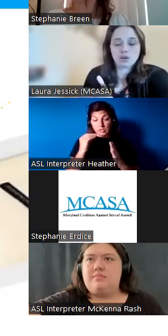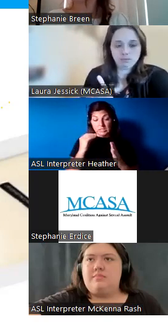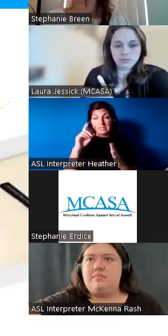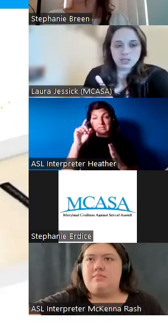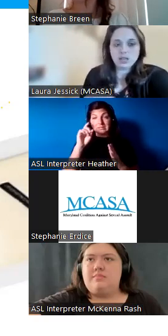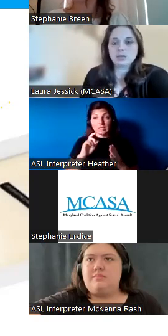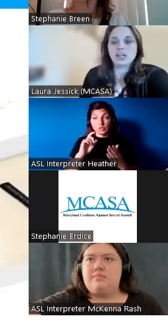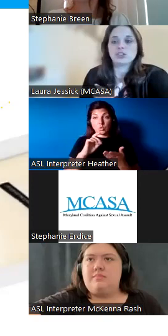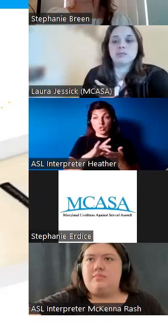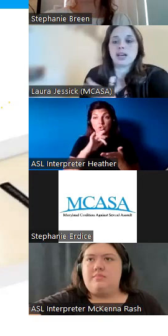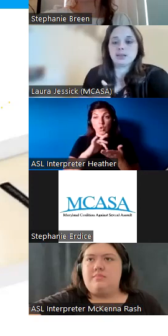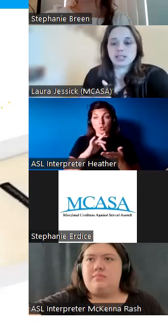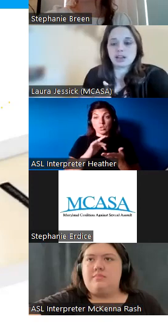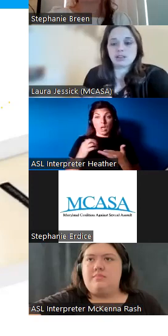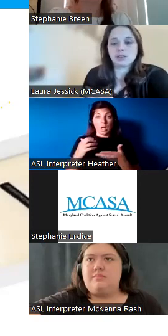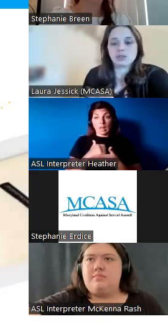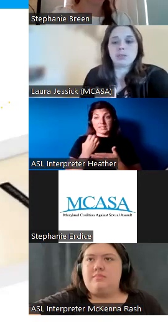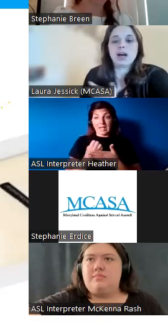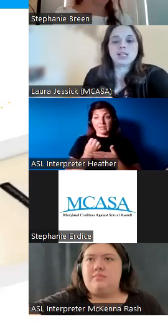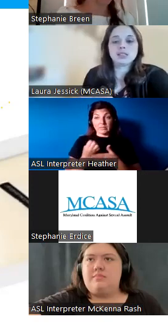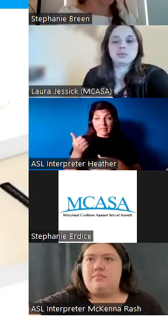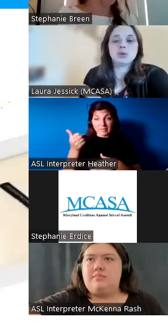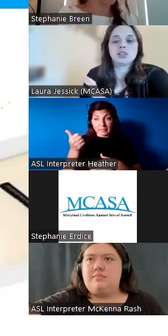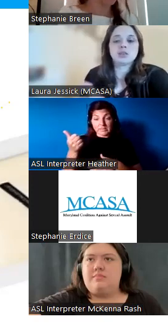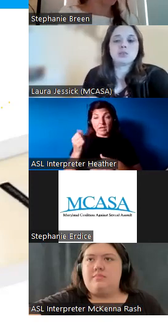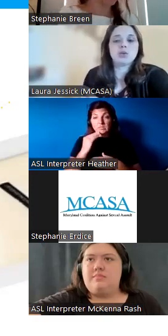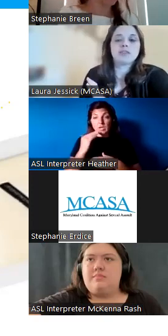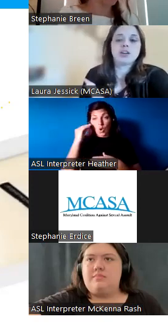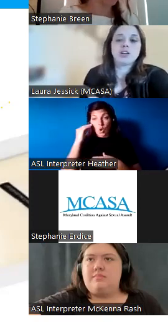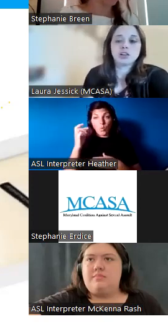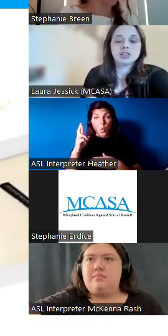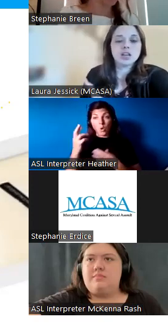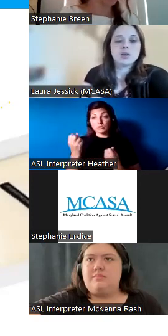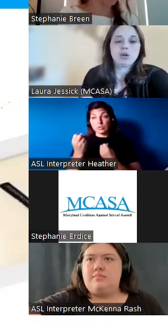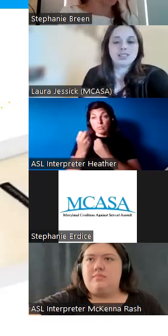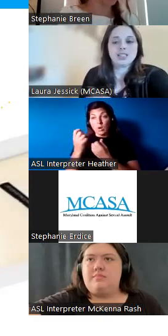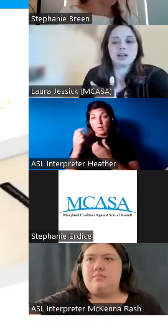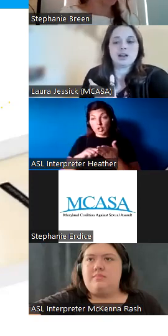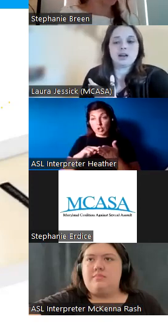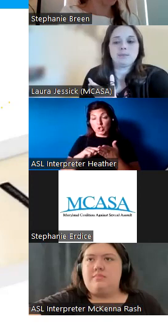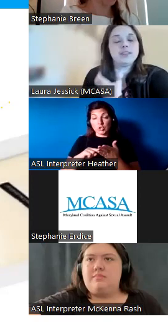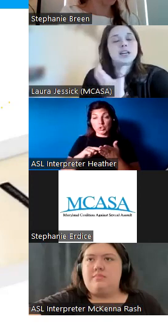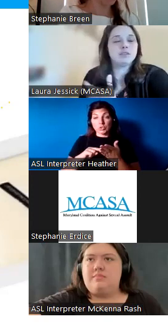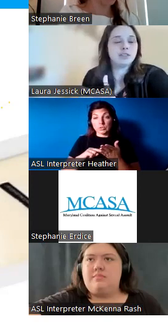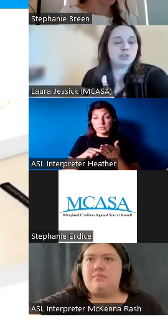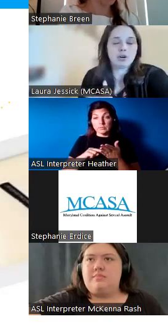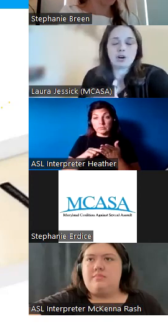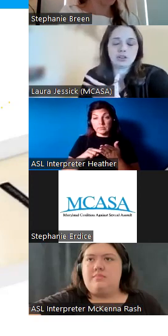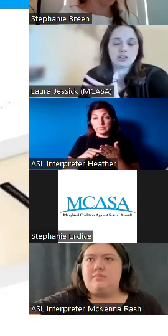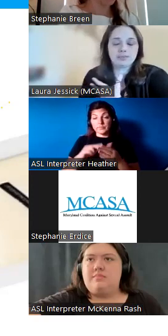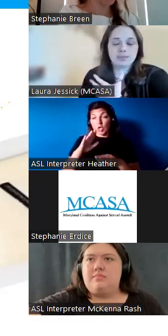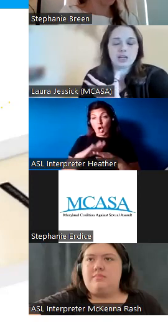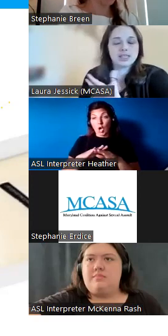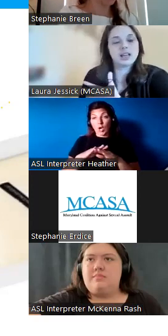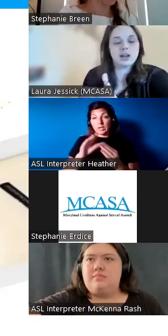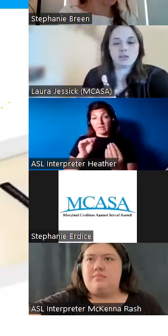own home, potentially by themselves, or possibly with the support of a nurse present via a video